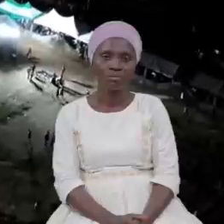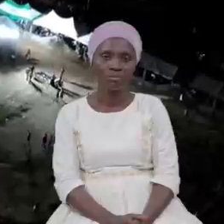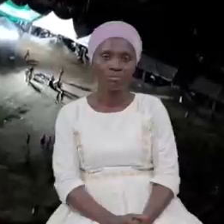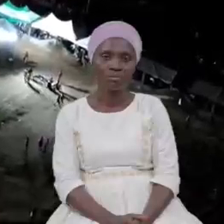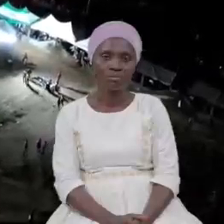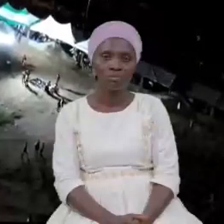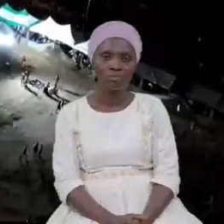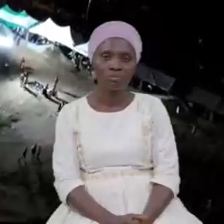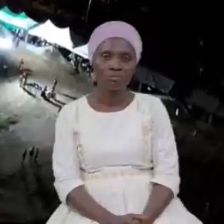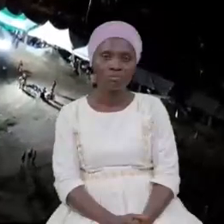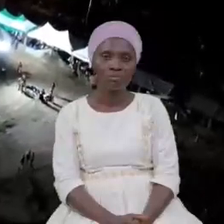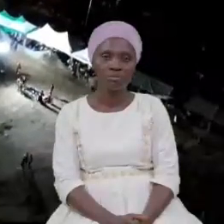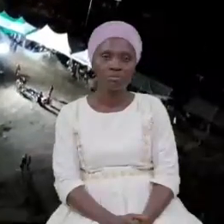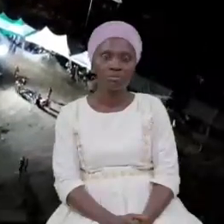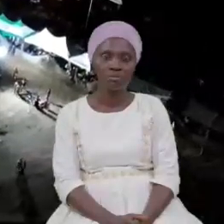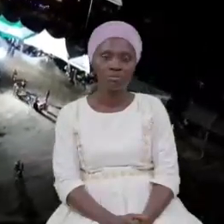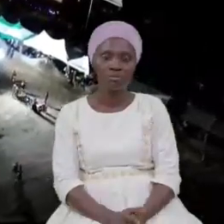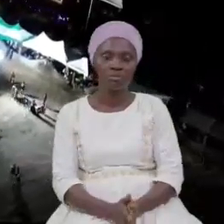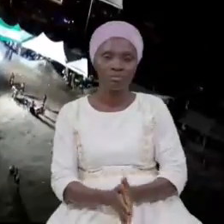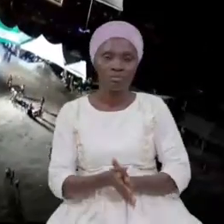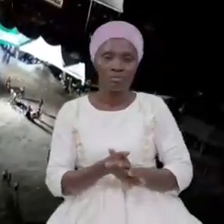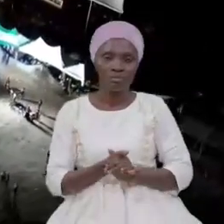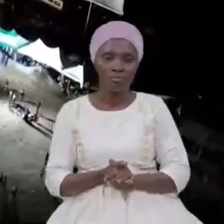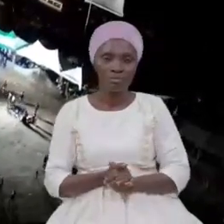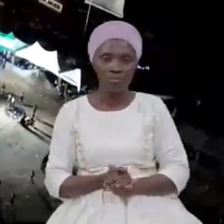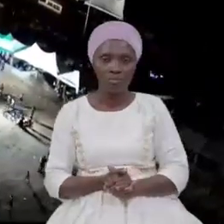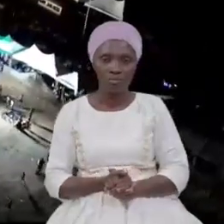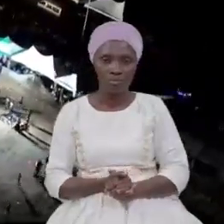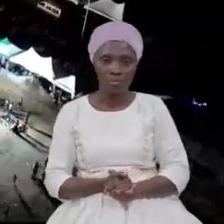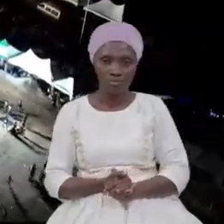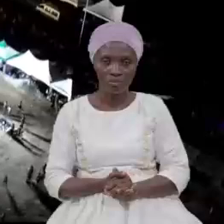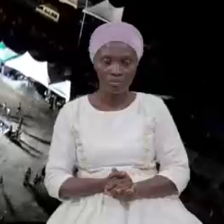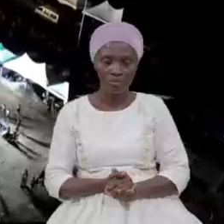once you are true, please just signify, let me see your flag.